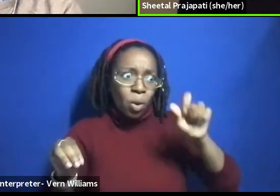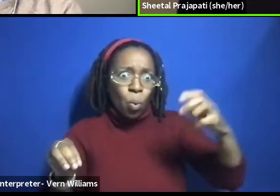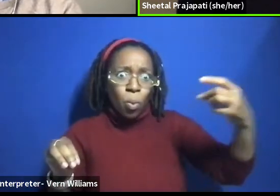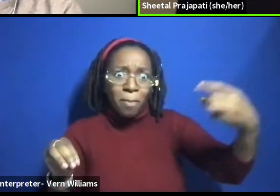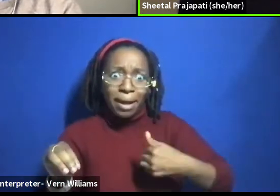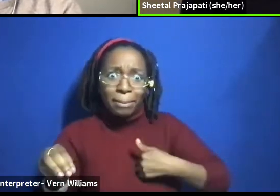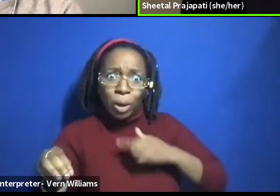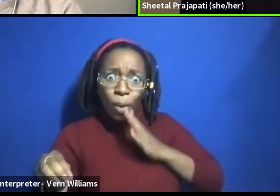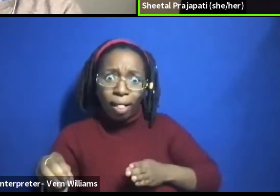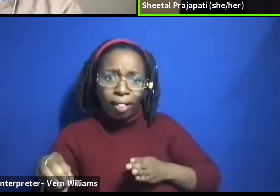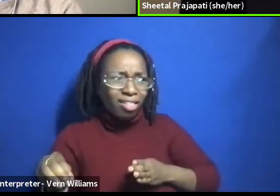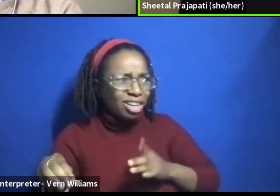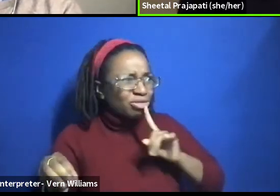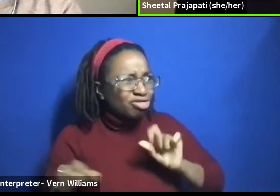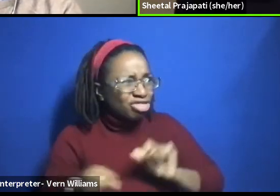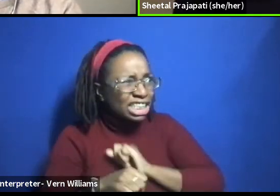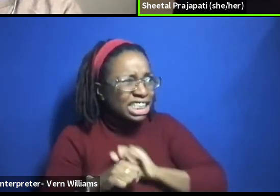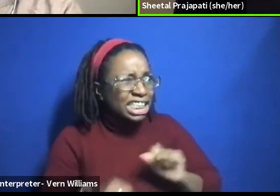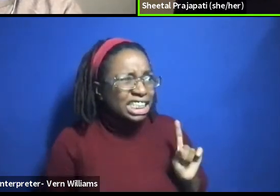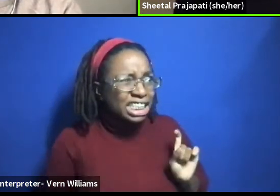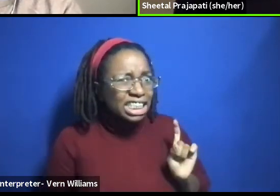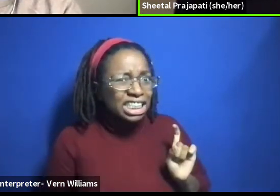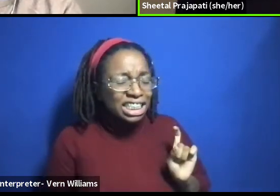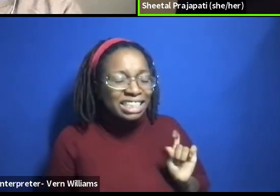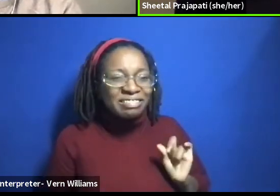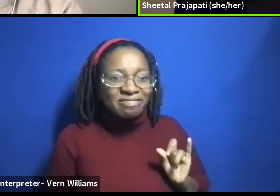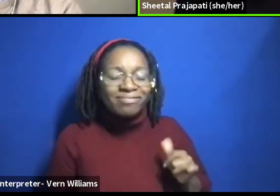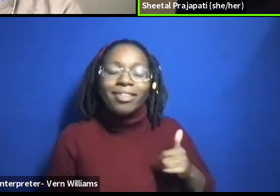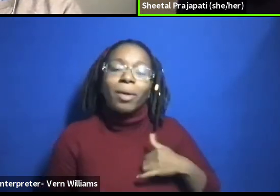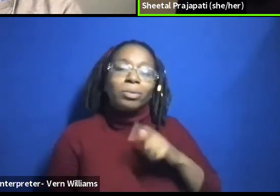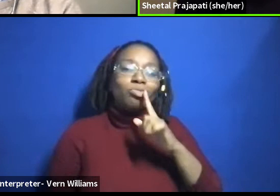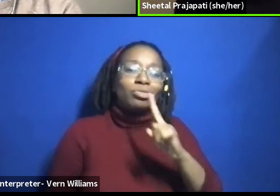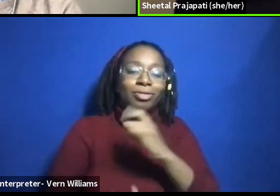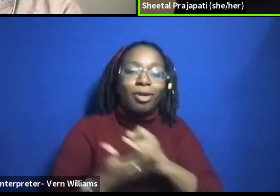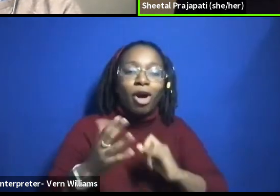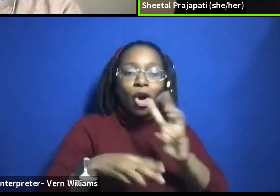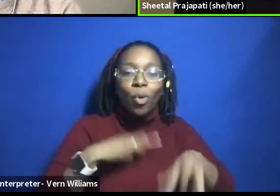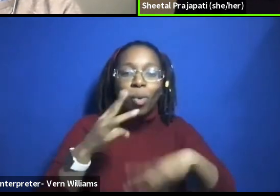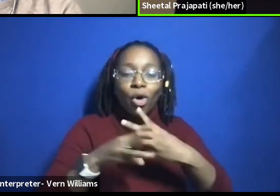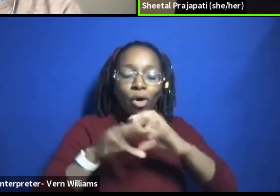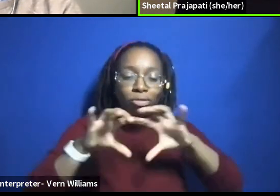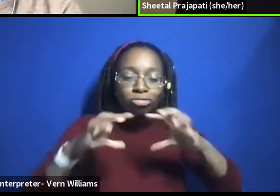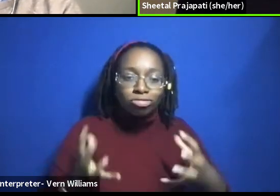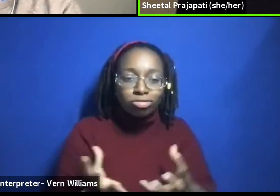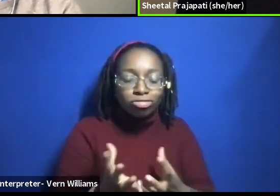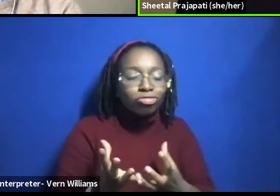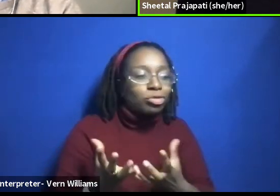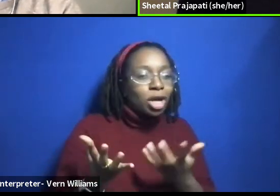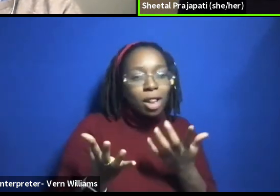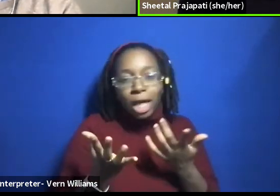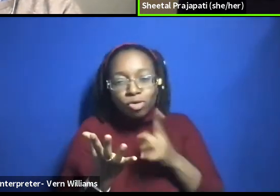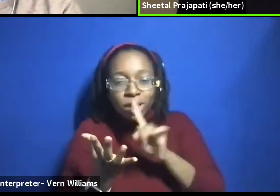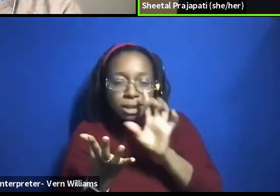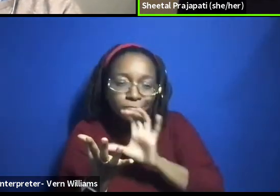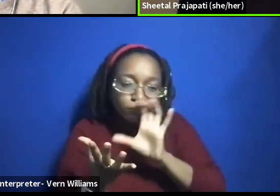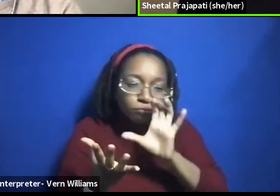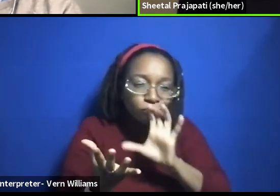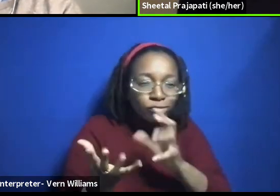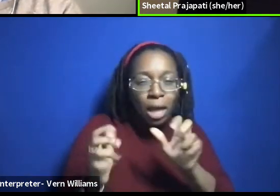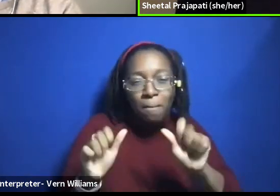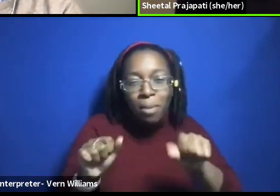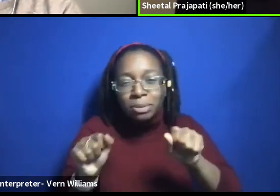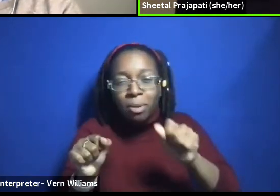thing. So I was kind of discovering art and the art world and what was possible during that time. And I